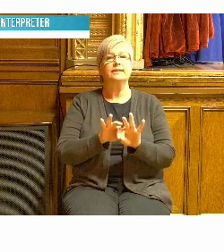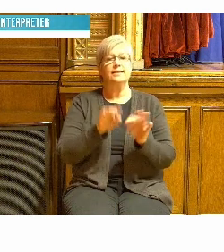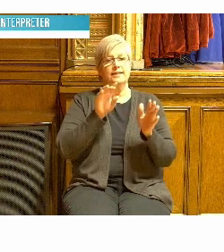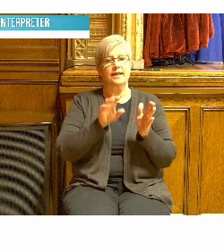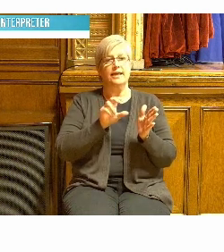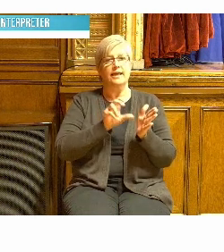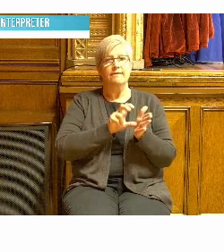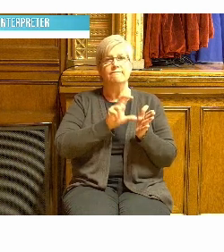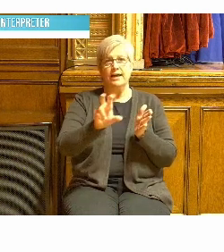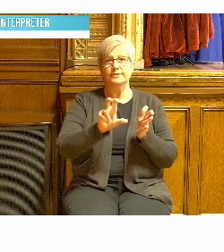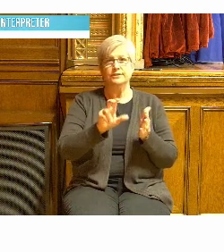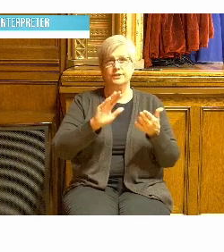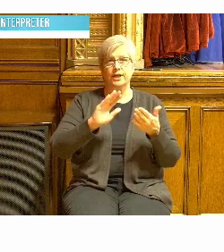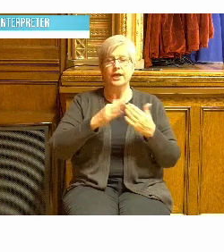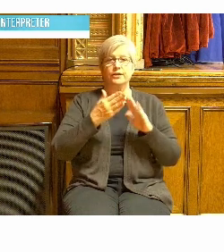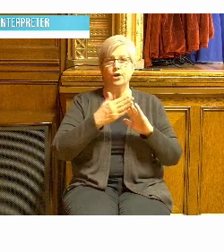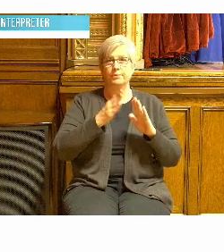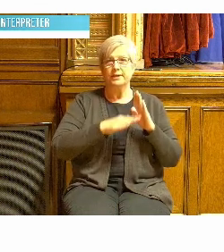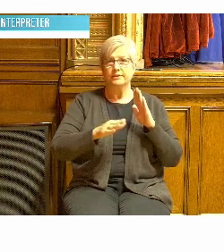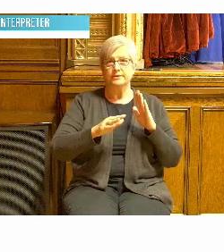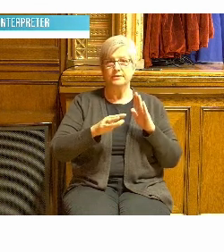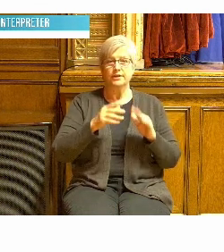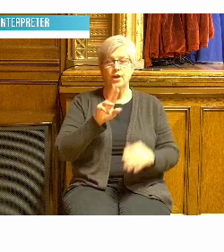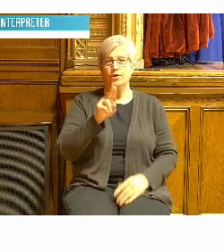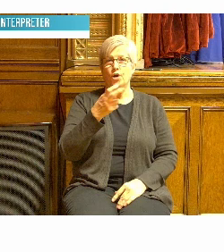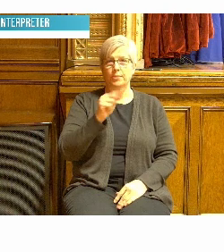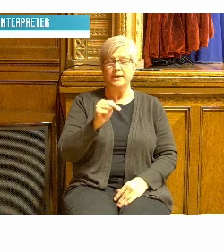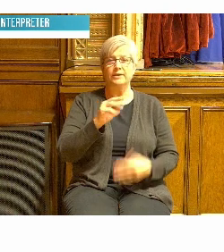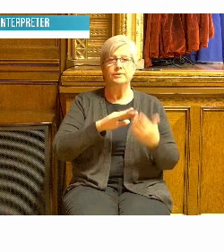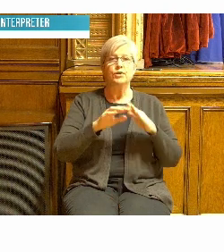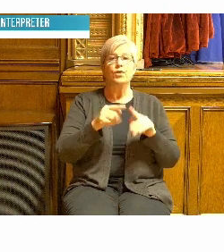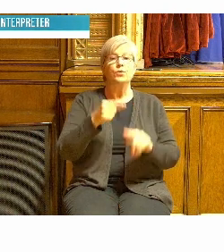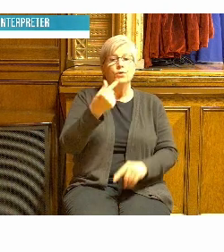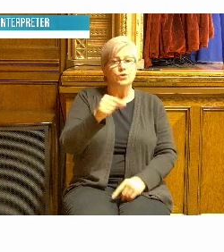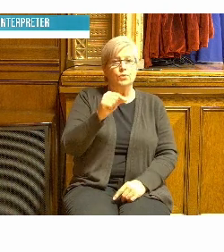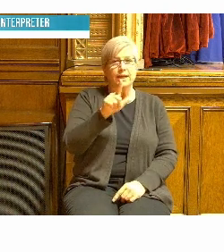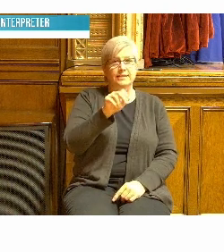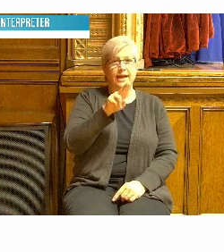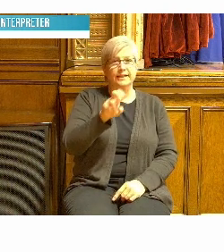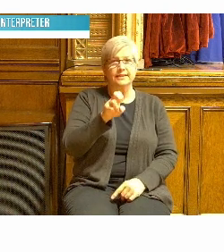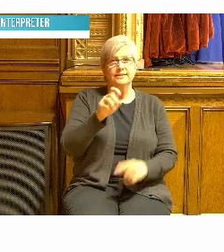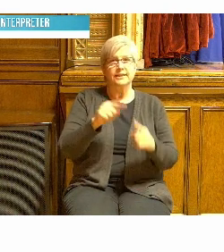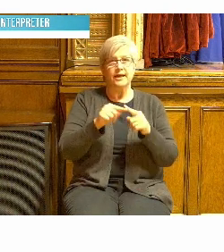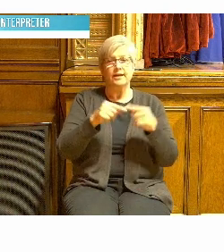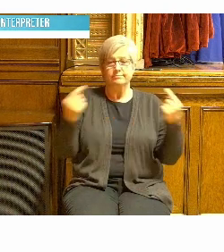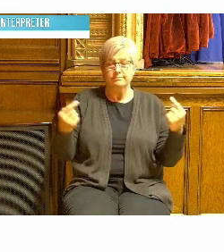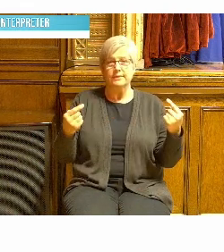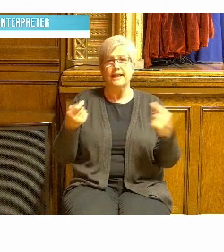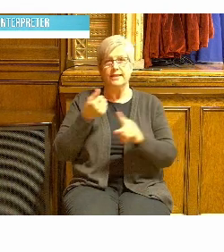invest in urban communities through greenlining to counteract the effects of redlining.